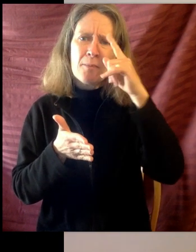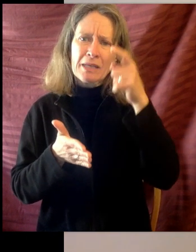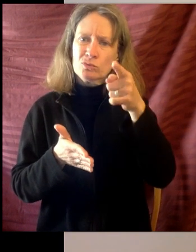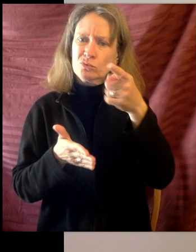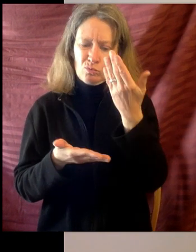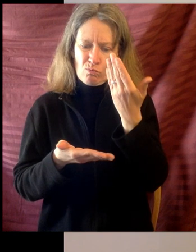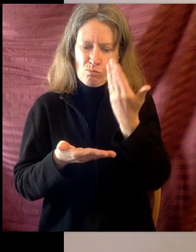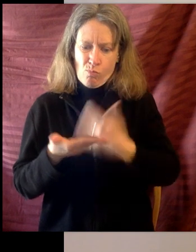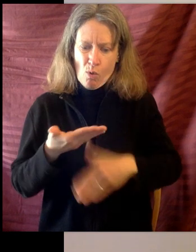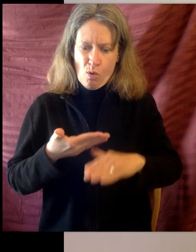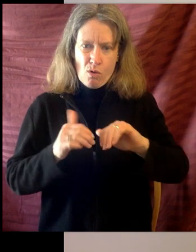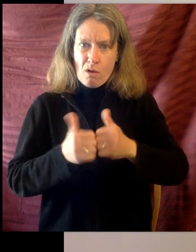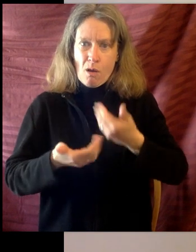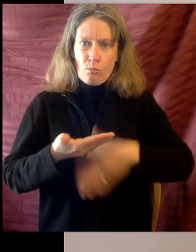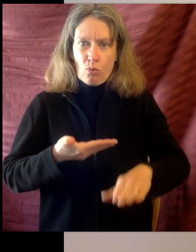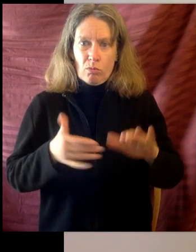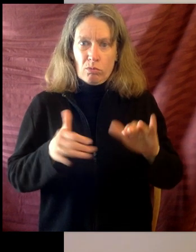So,